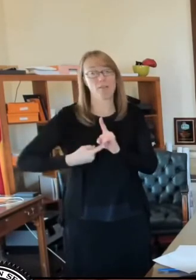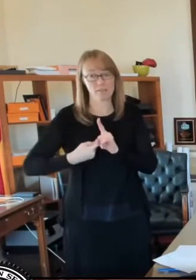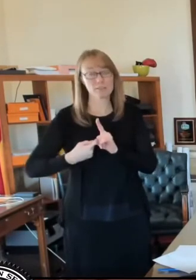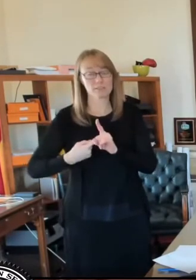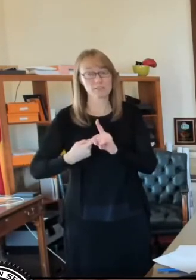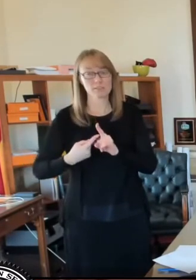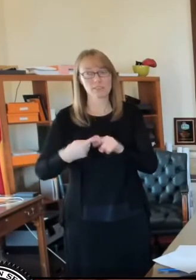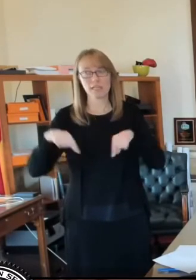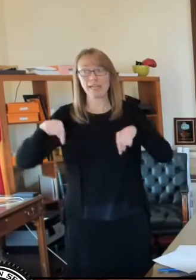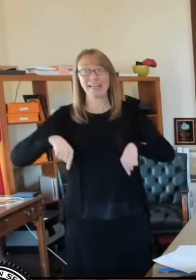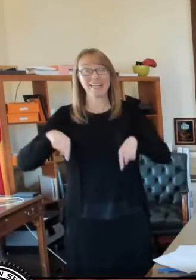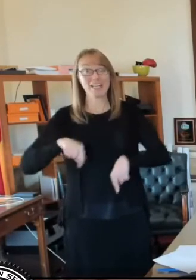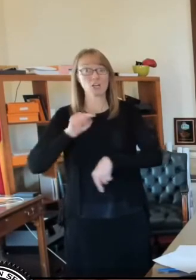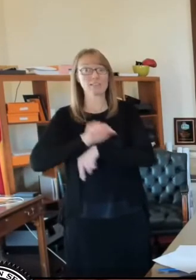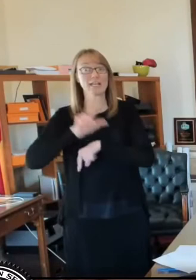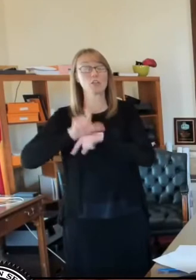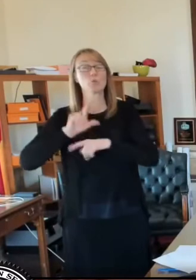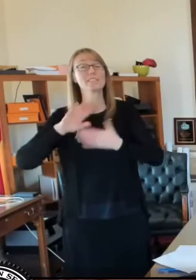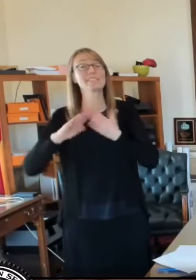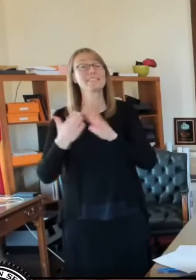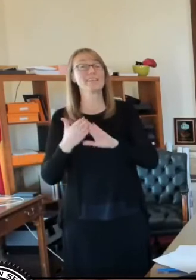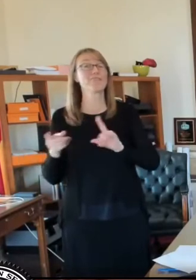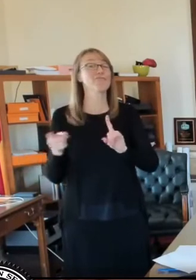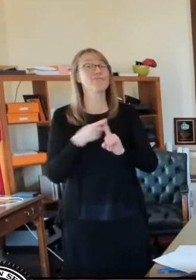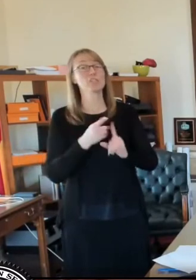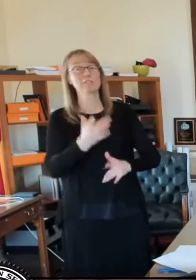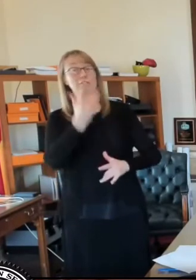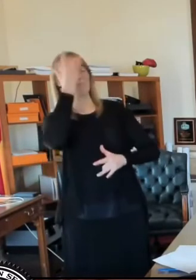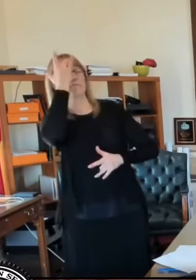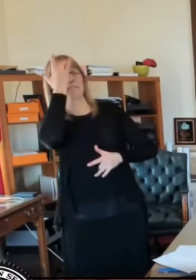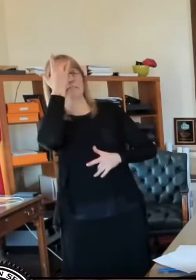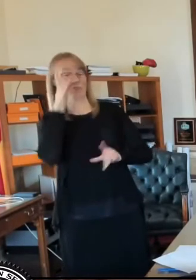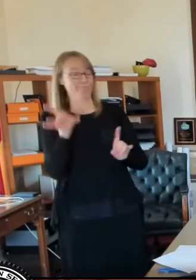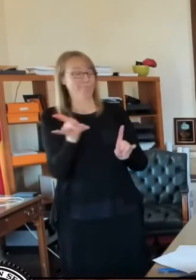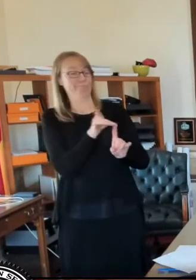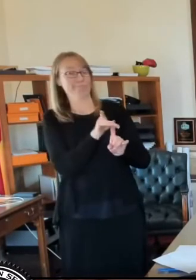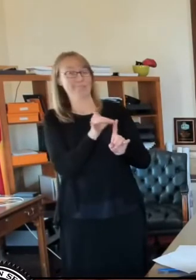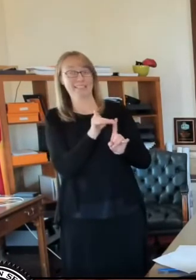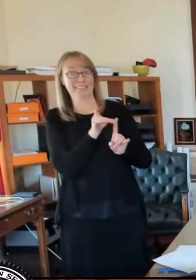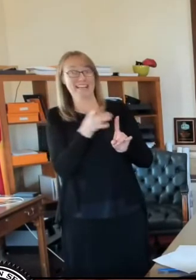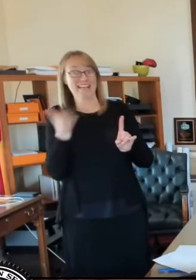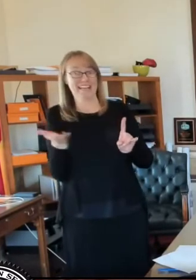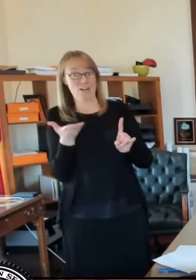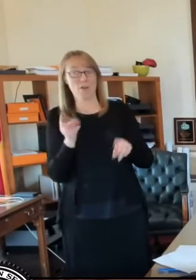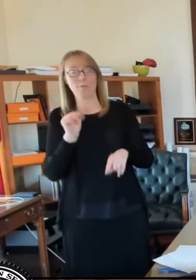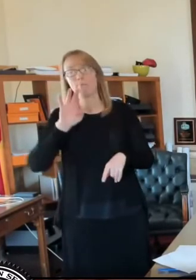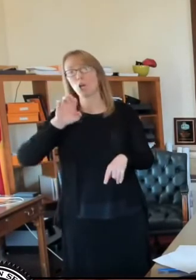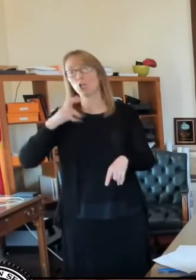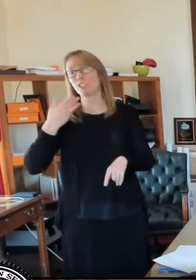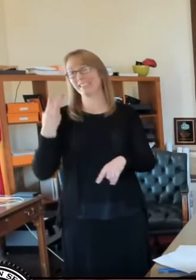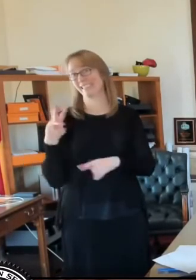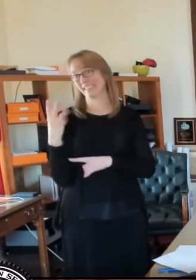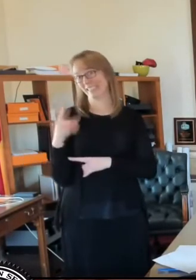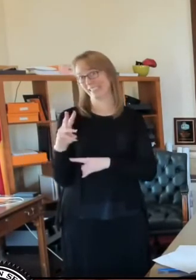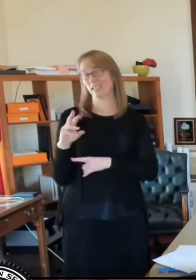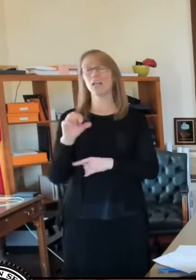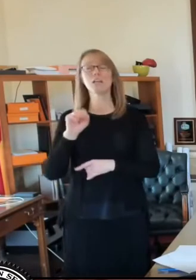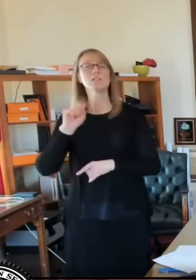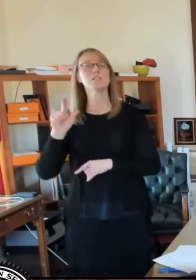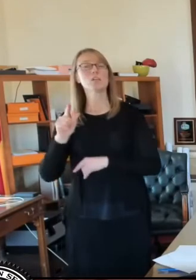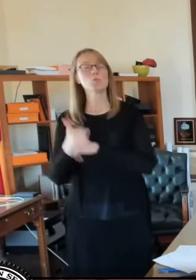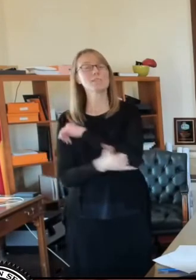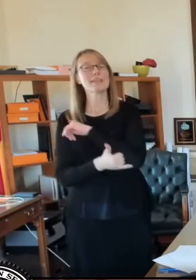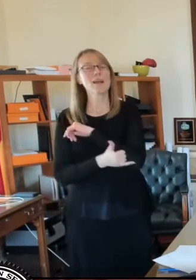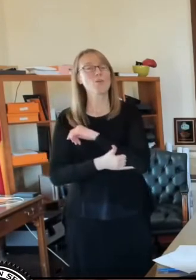city of St. Louis, we got our first case on March 16th. St. Louis County had their first case, I believe it was on March